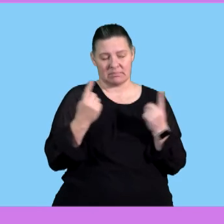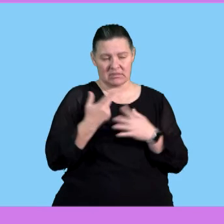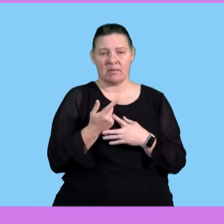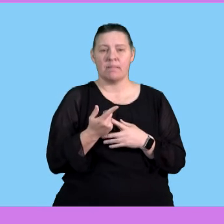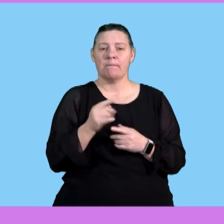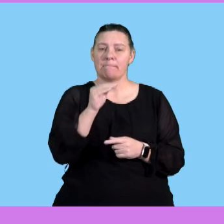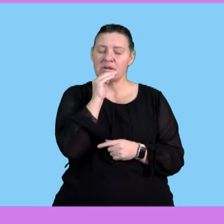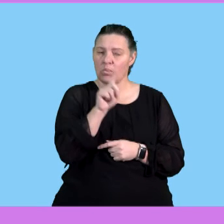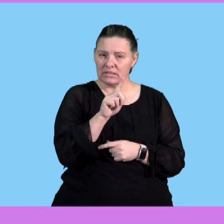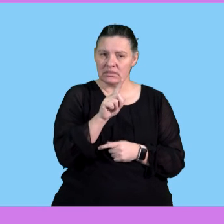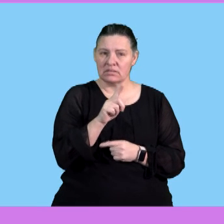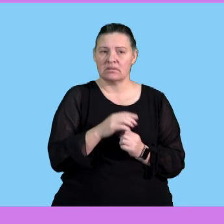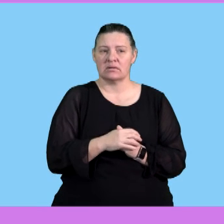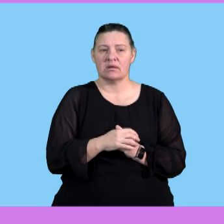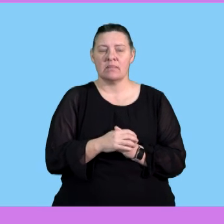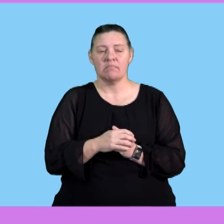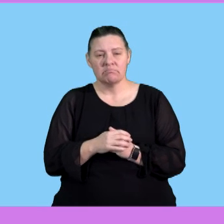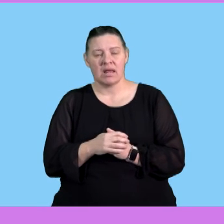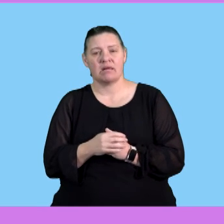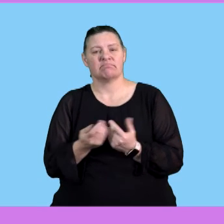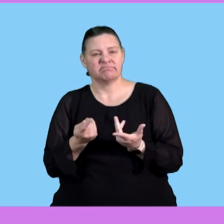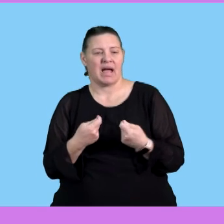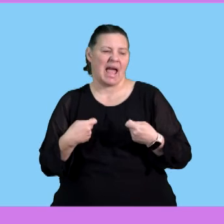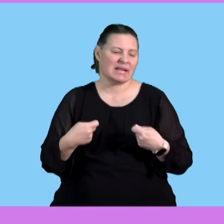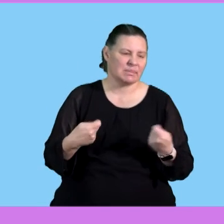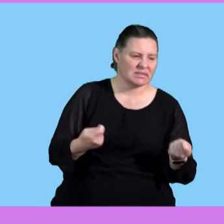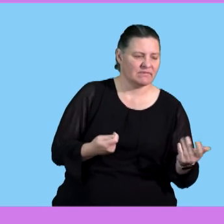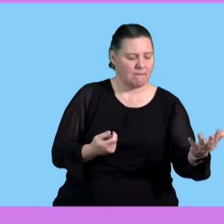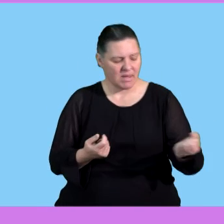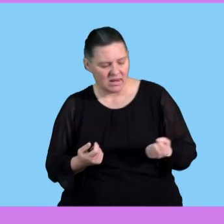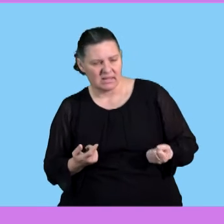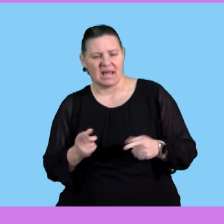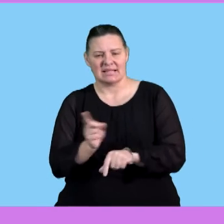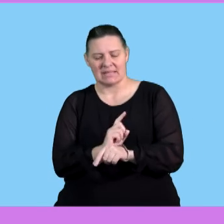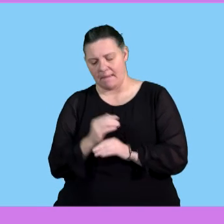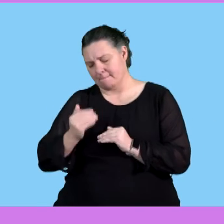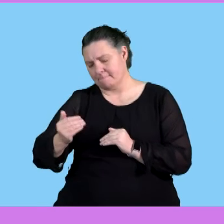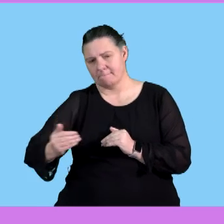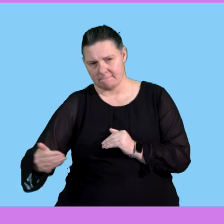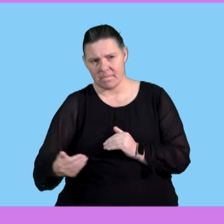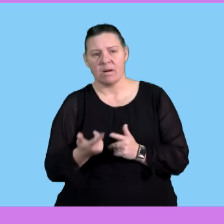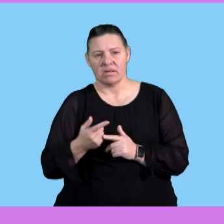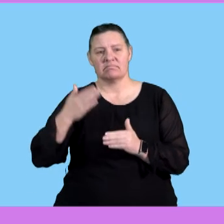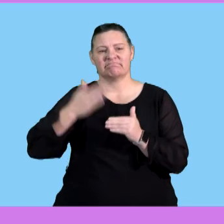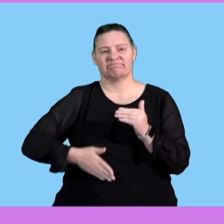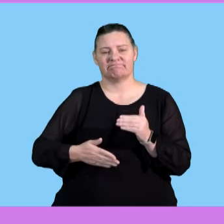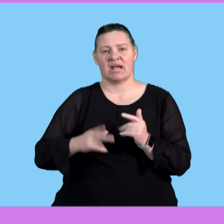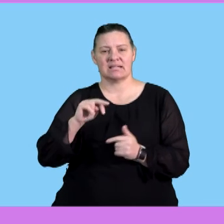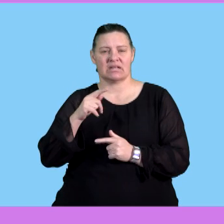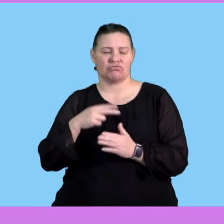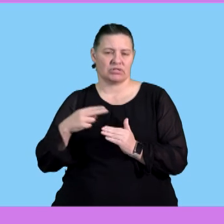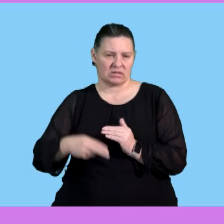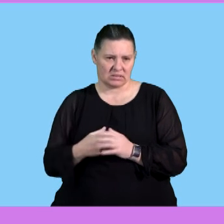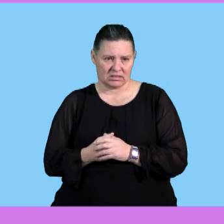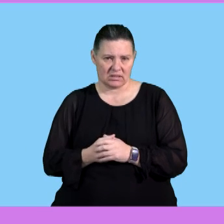statement, consists of revenue items, expenses, and the period's net result.